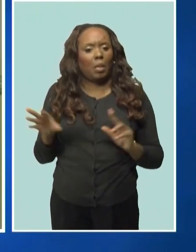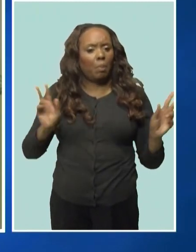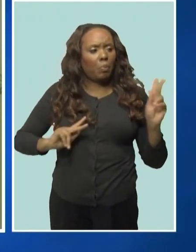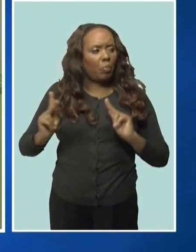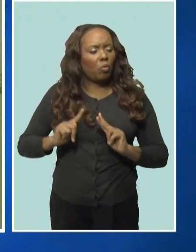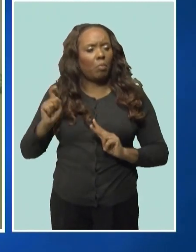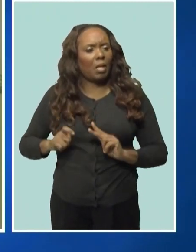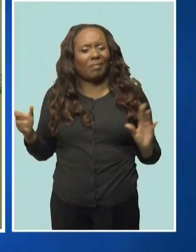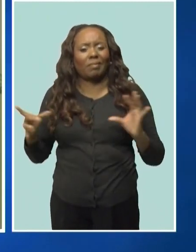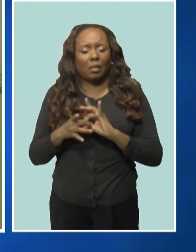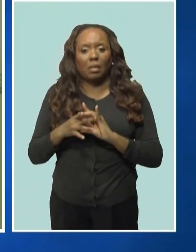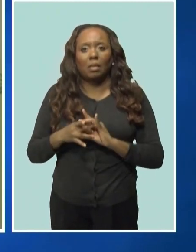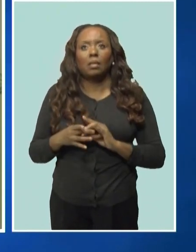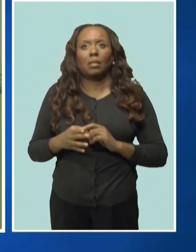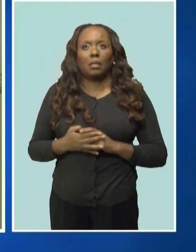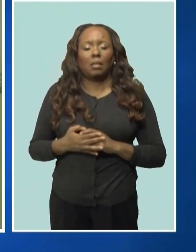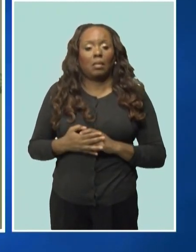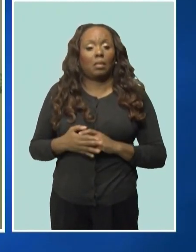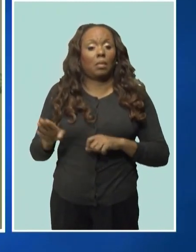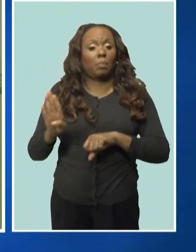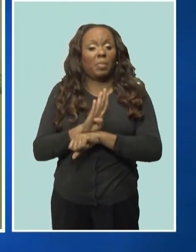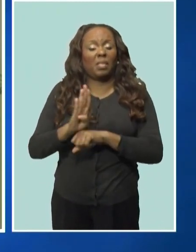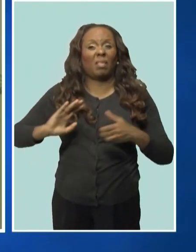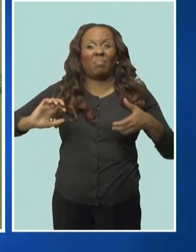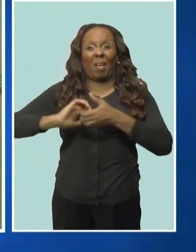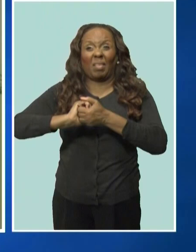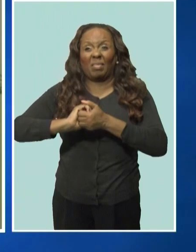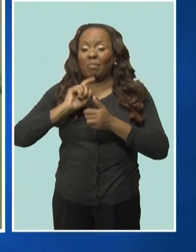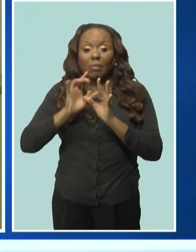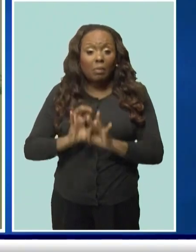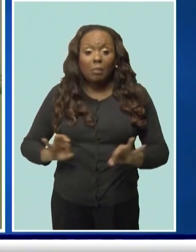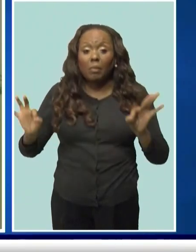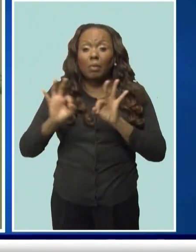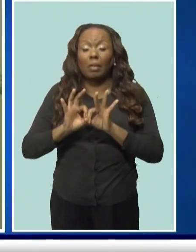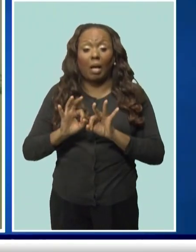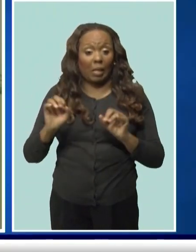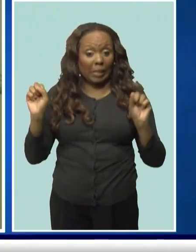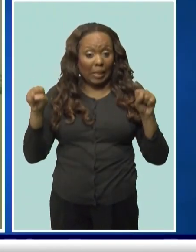formal agreements and business partnerships are essential, it is equally